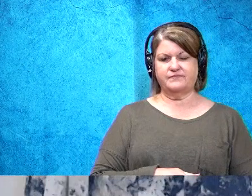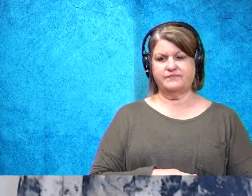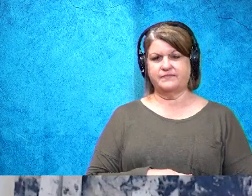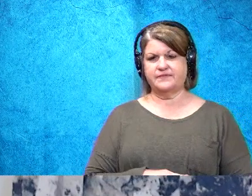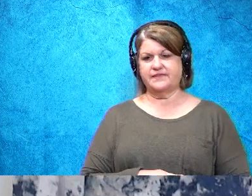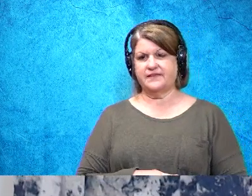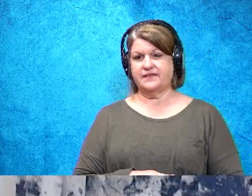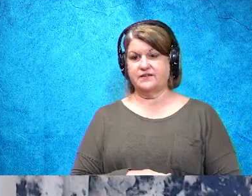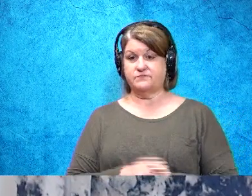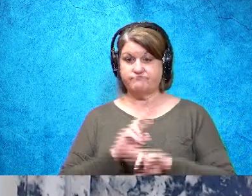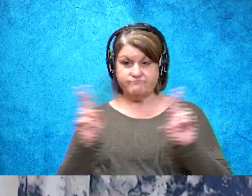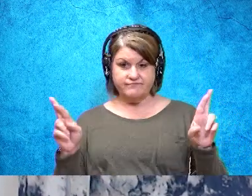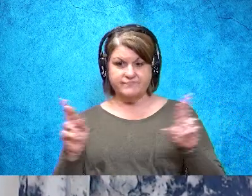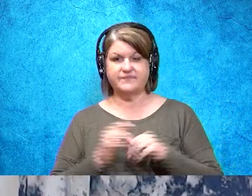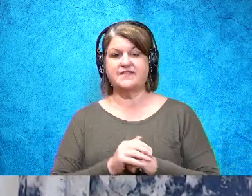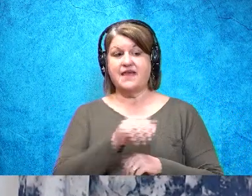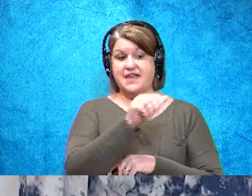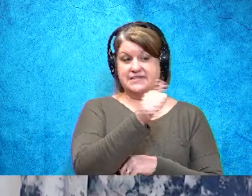Here we go. 10, 20,